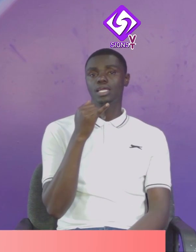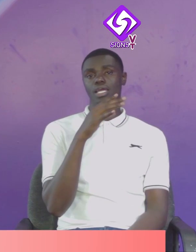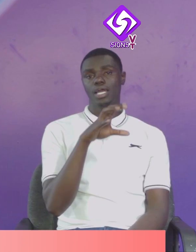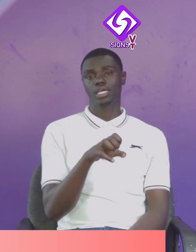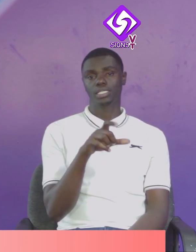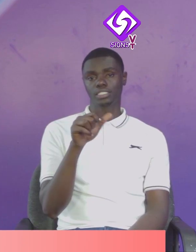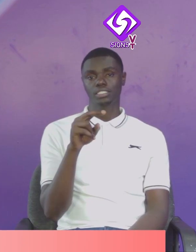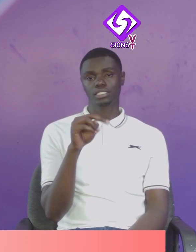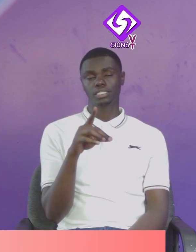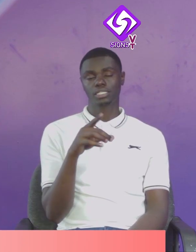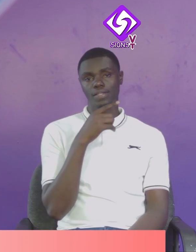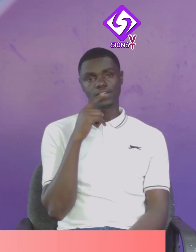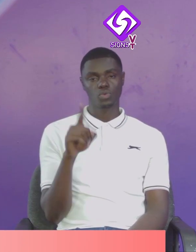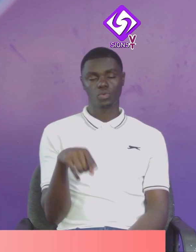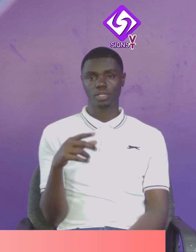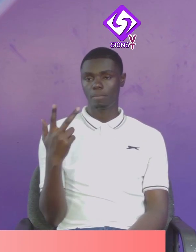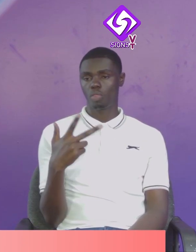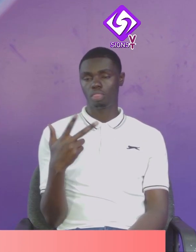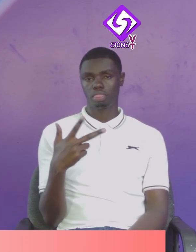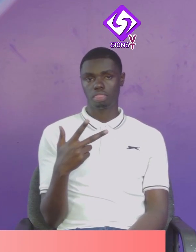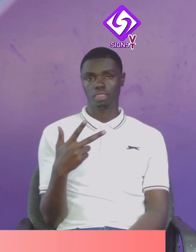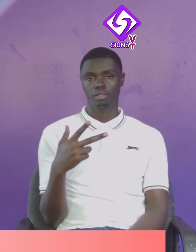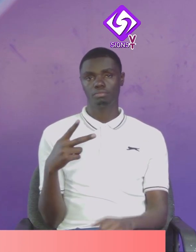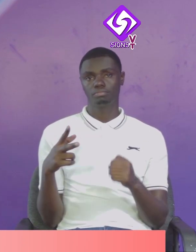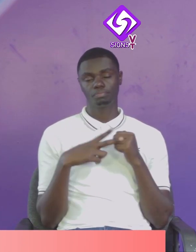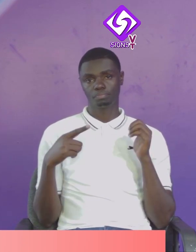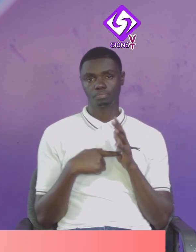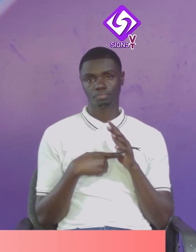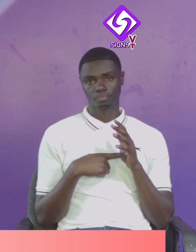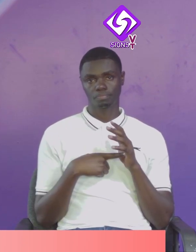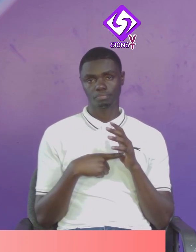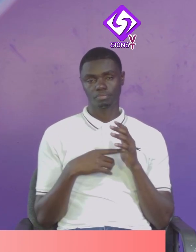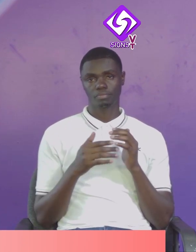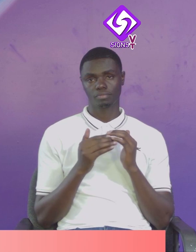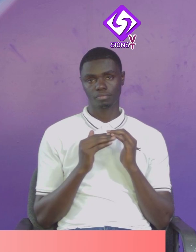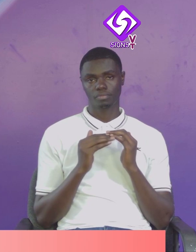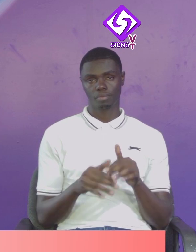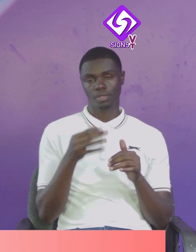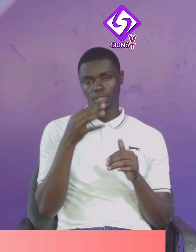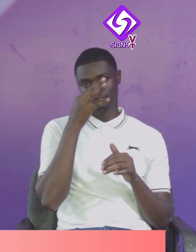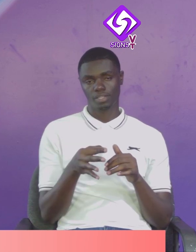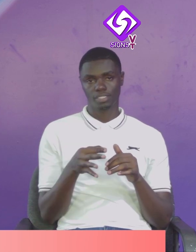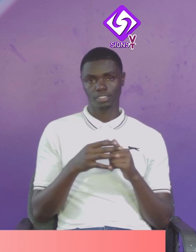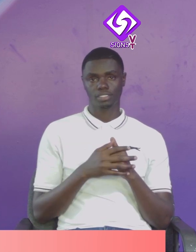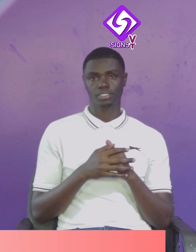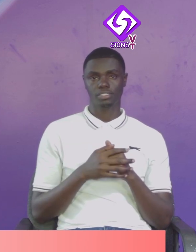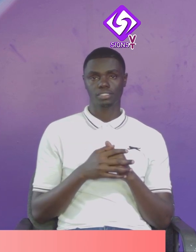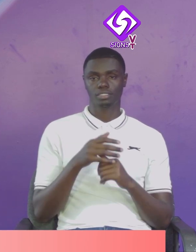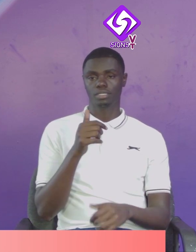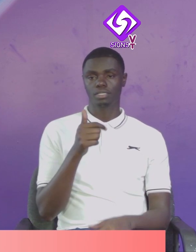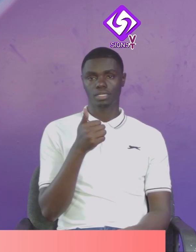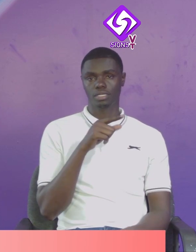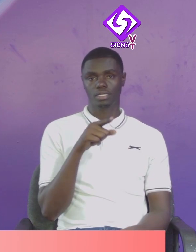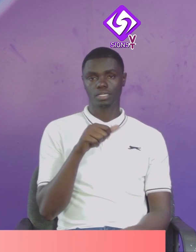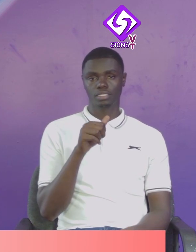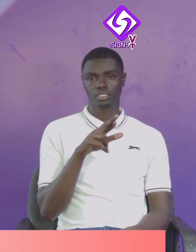apparently, Ukraine was a team dogo. Yeah. They're tying with 7 points, slightly behind France. But then again, Azerbaijan, who are